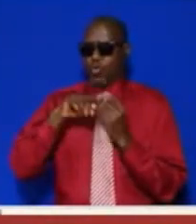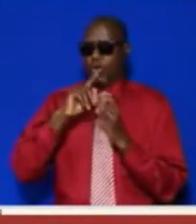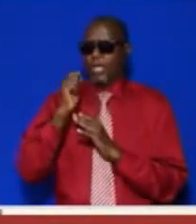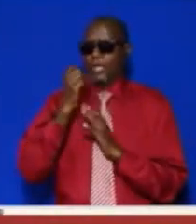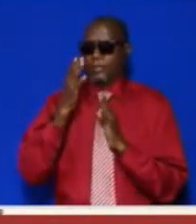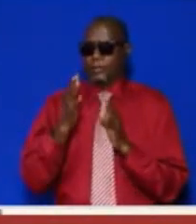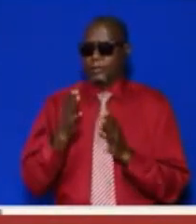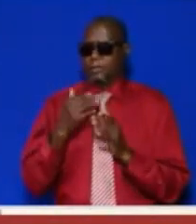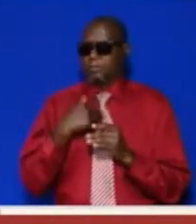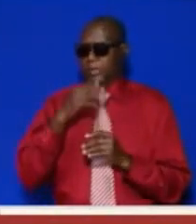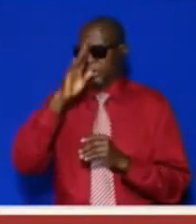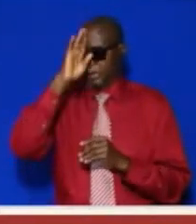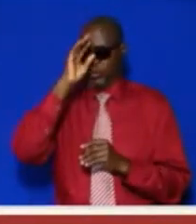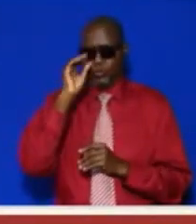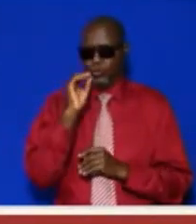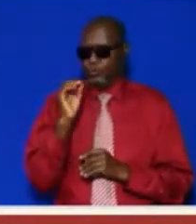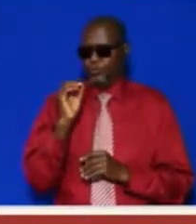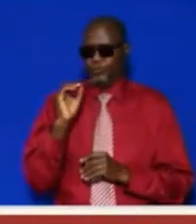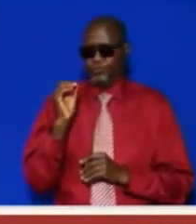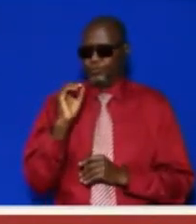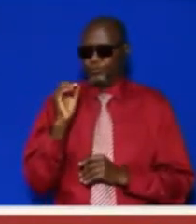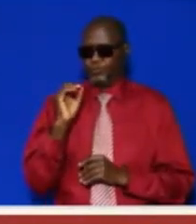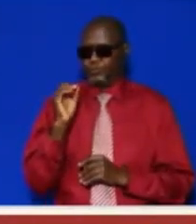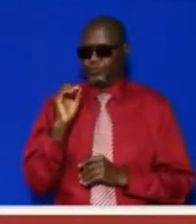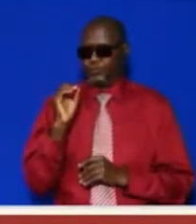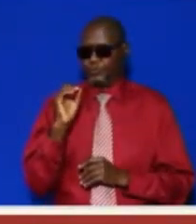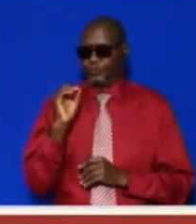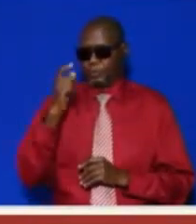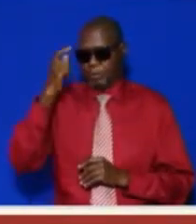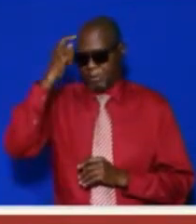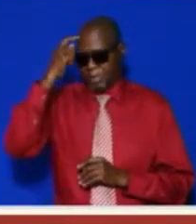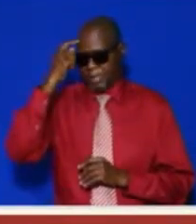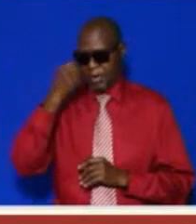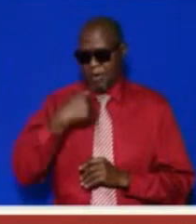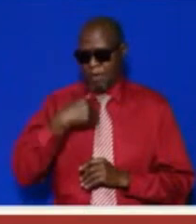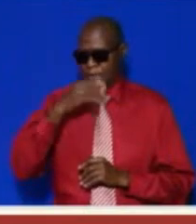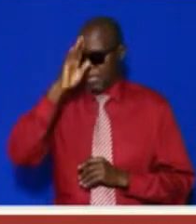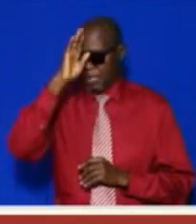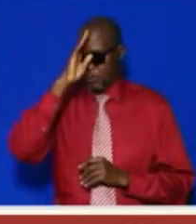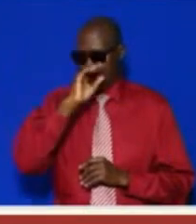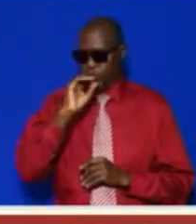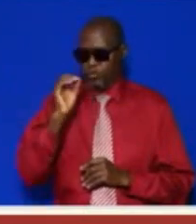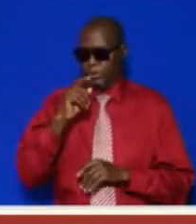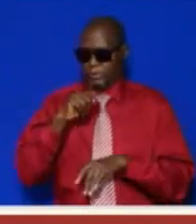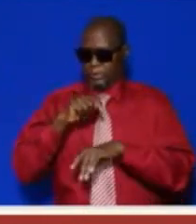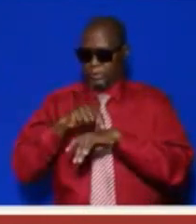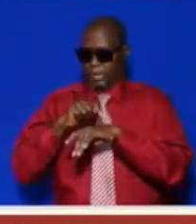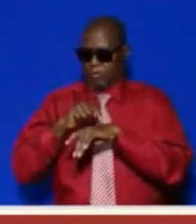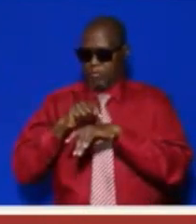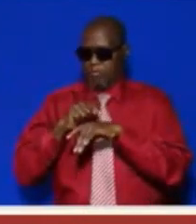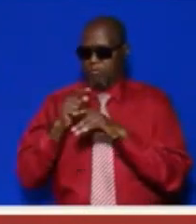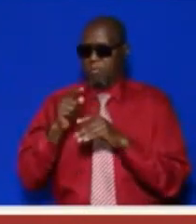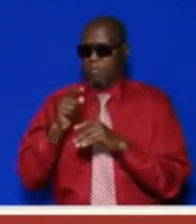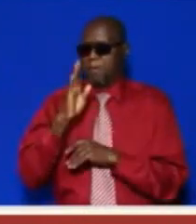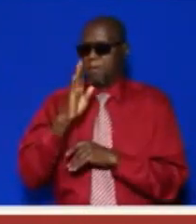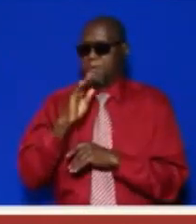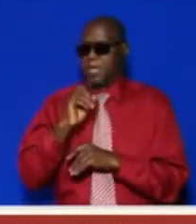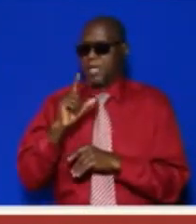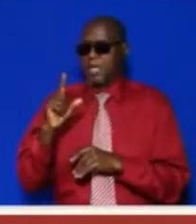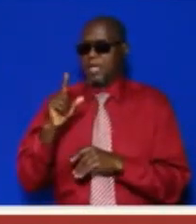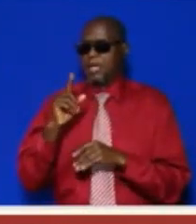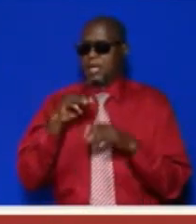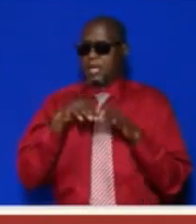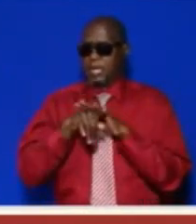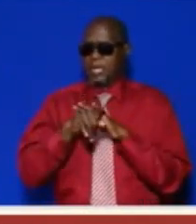I have no doubt, and I entertain no doubt in my mind, that as and when this bill will be on the floor of